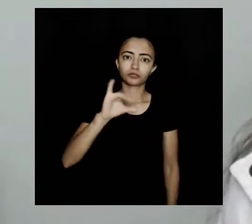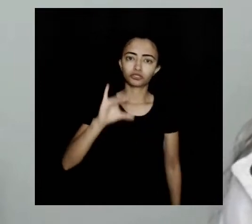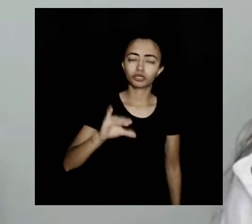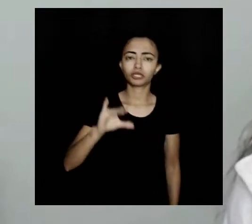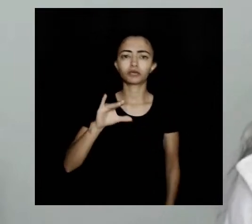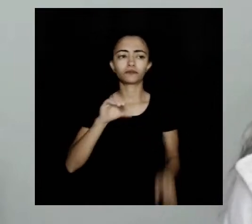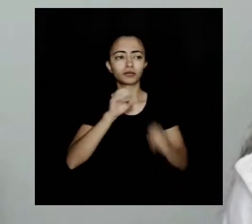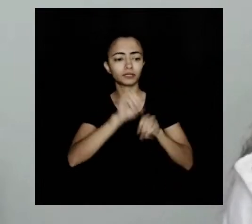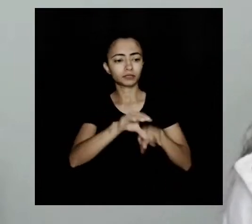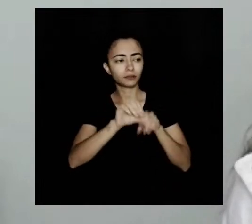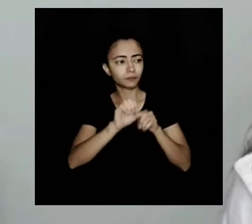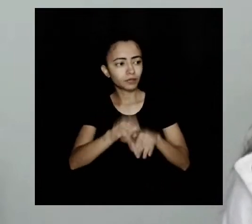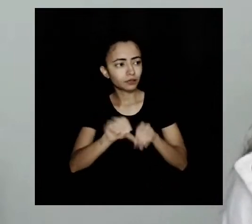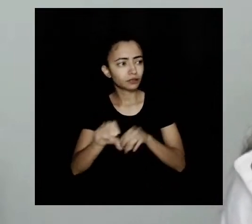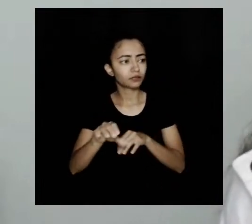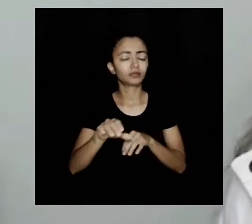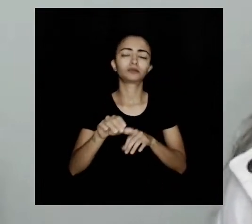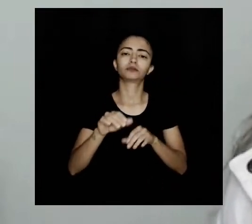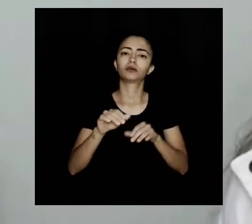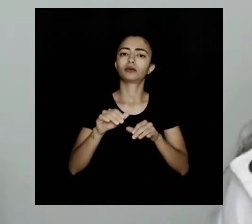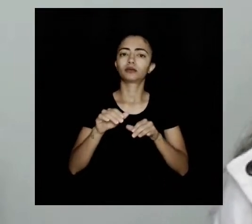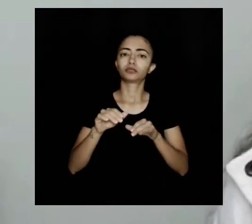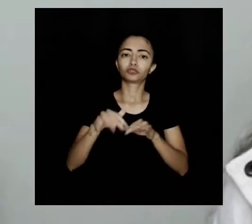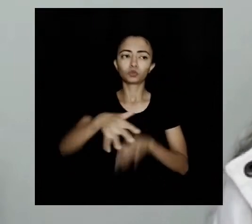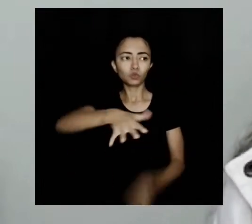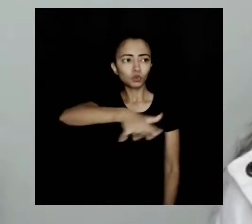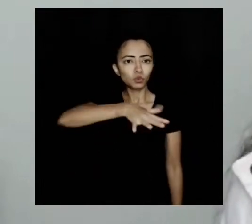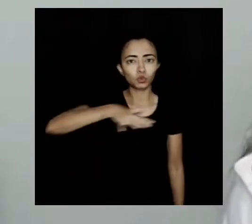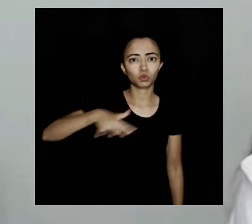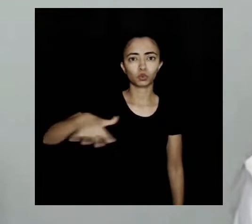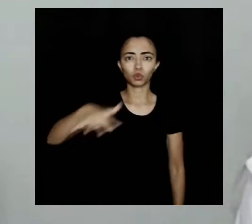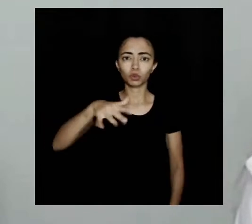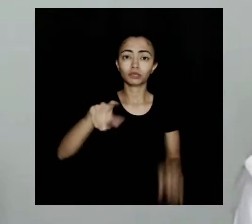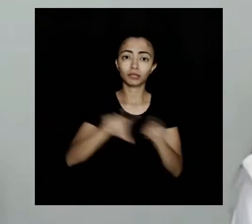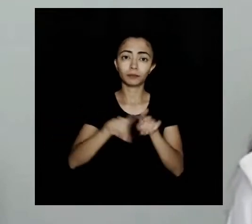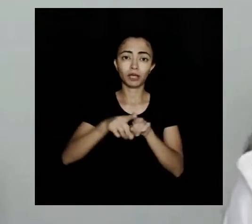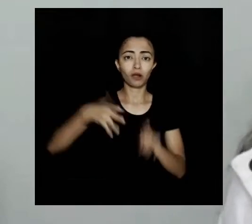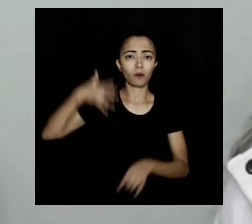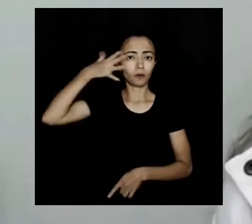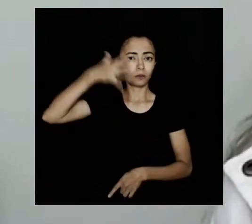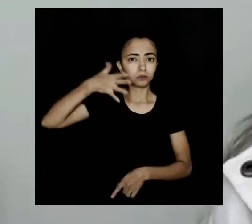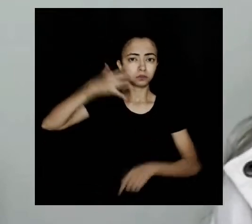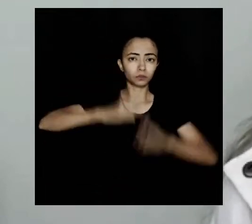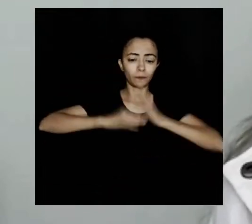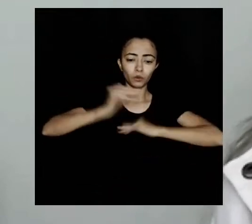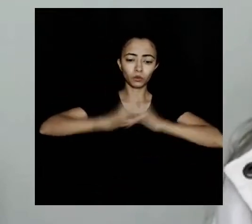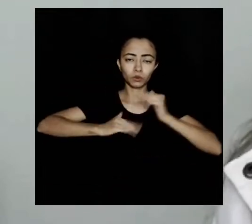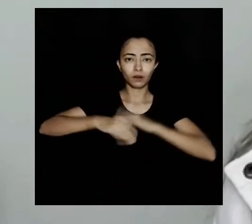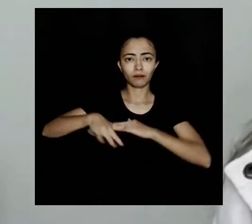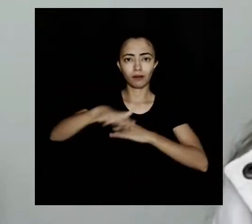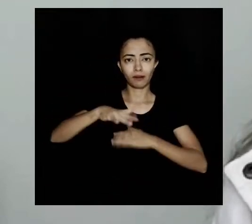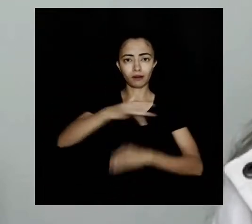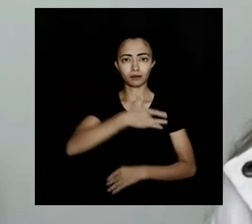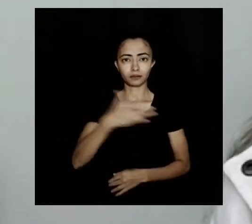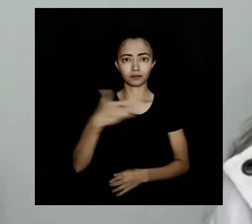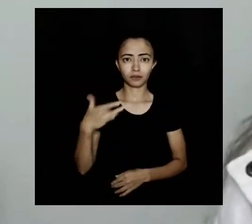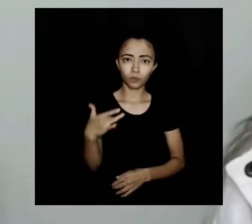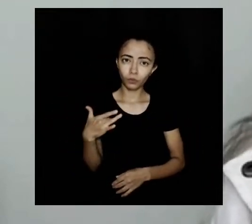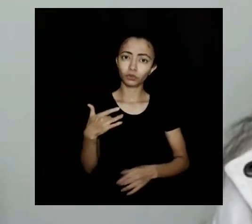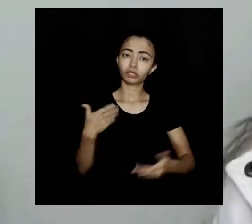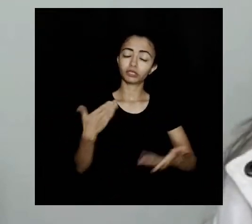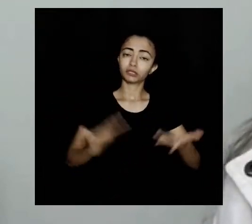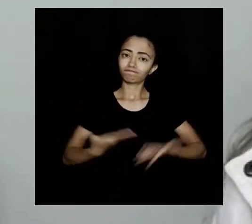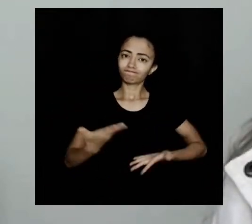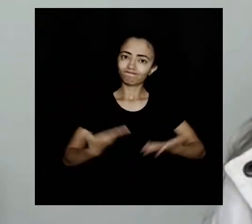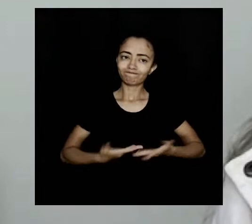it is based on scientific studies with professional studies